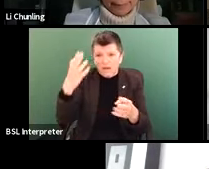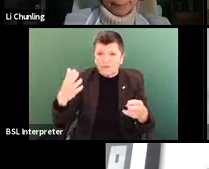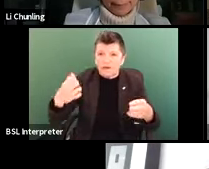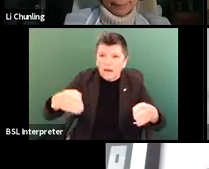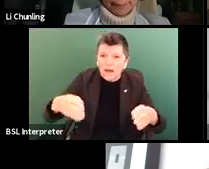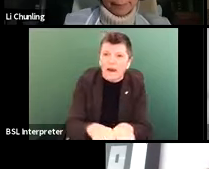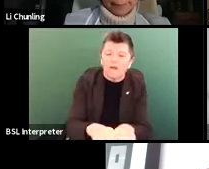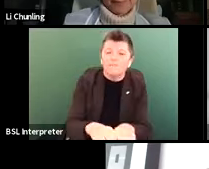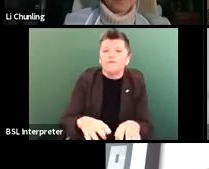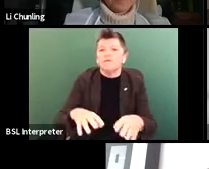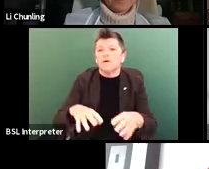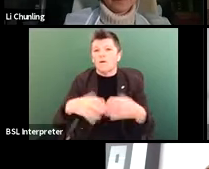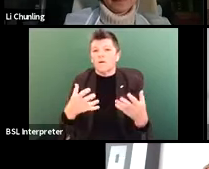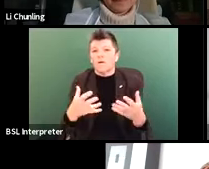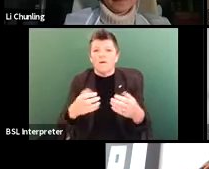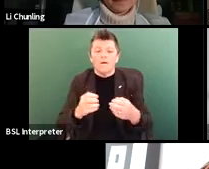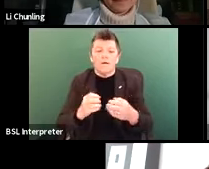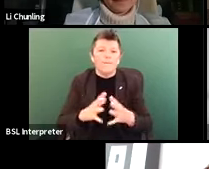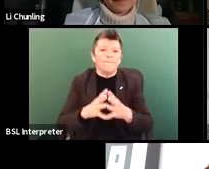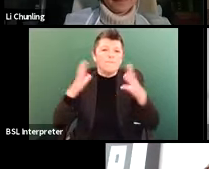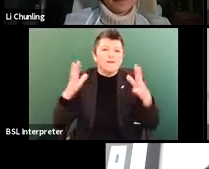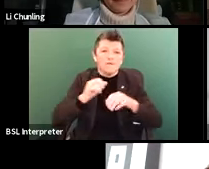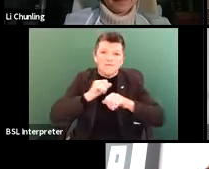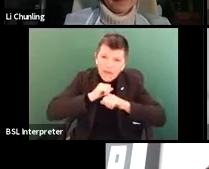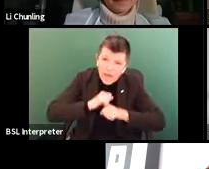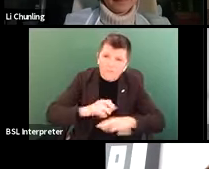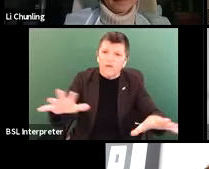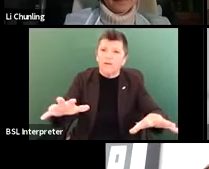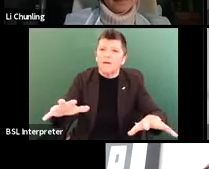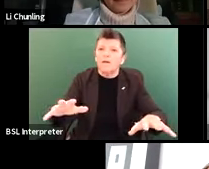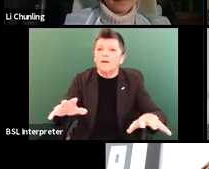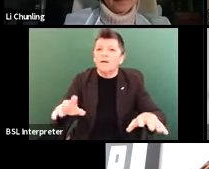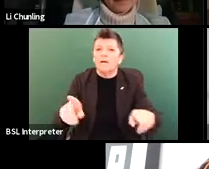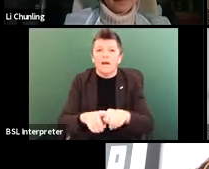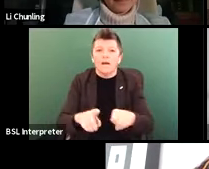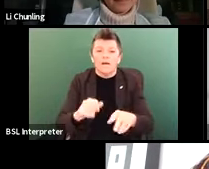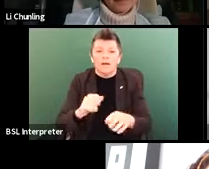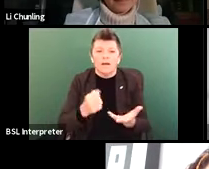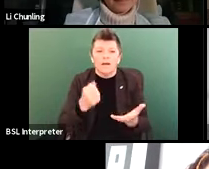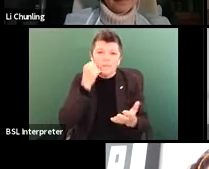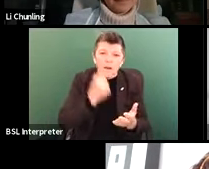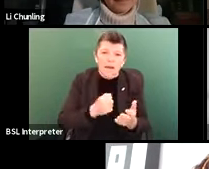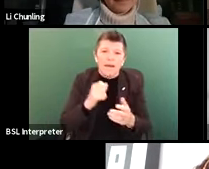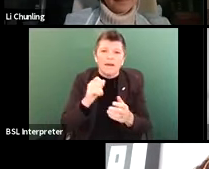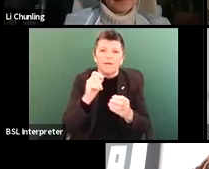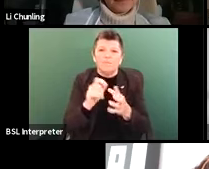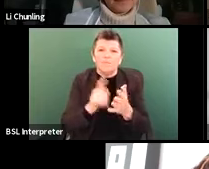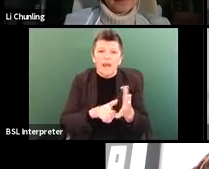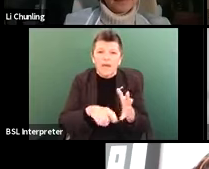massive epidemic like the Black Plague or something like that.